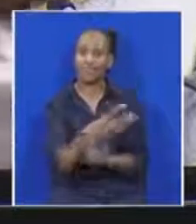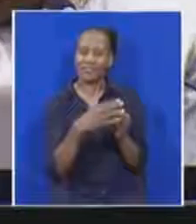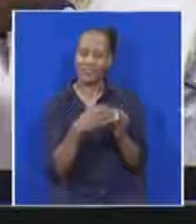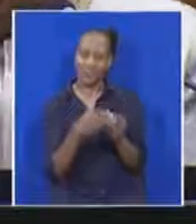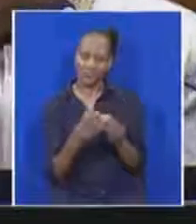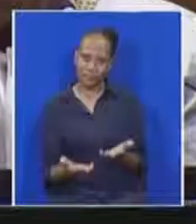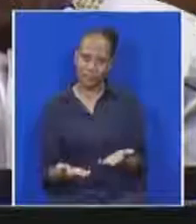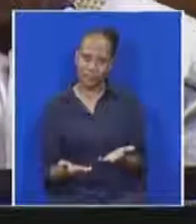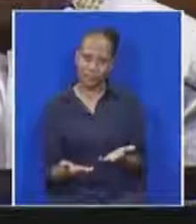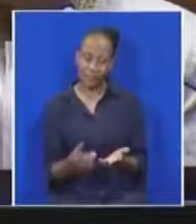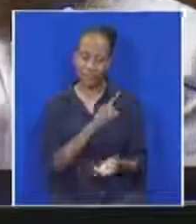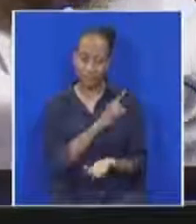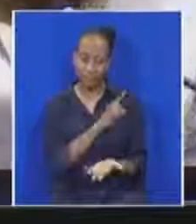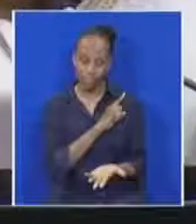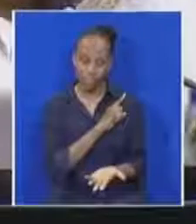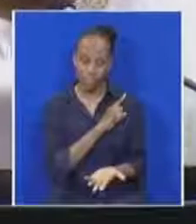Because